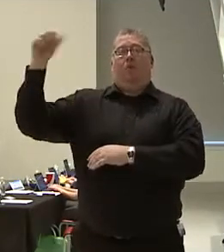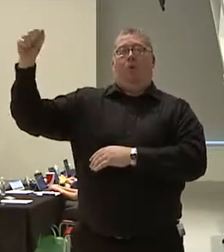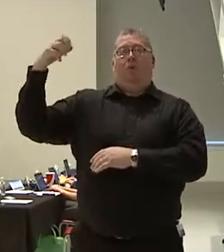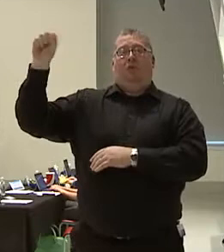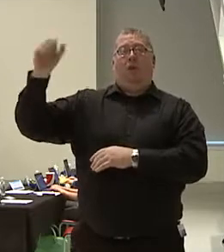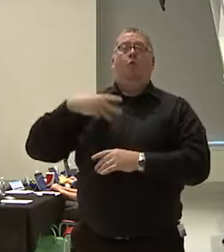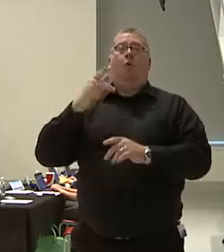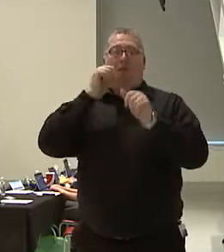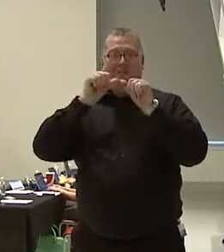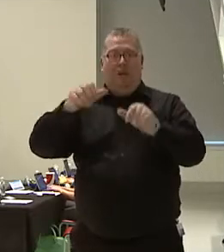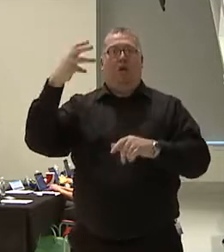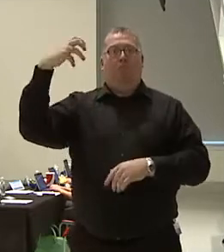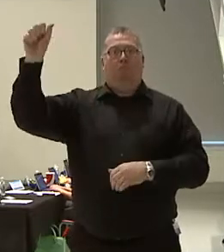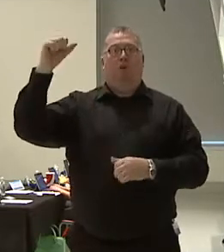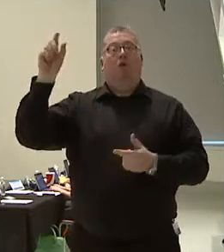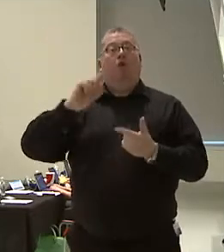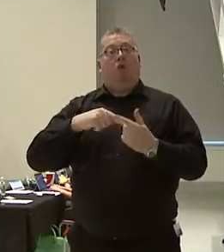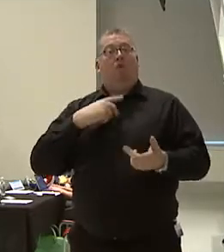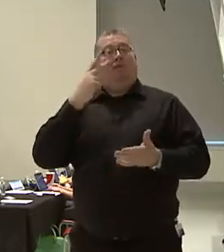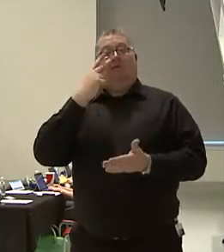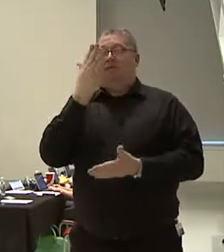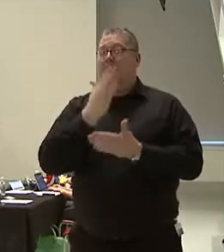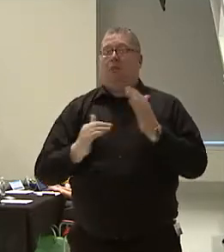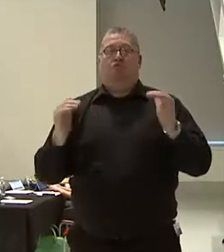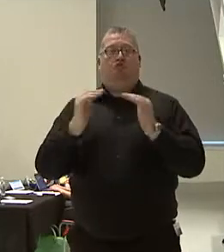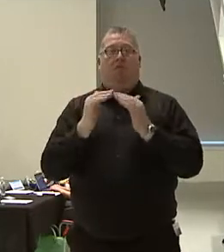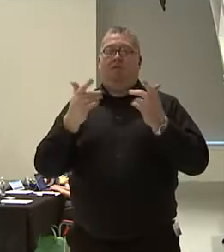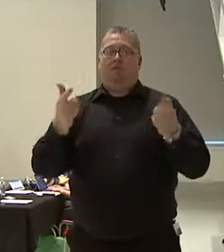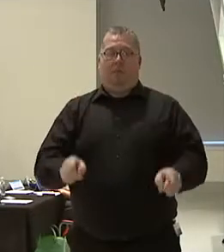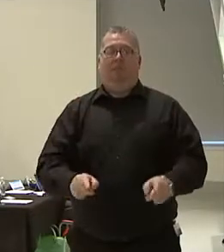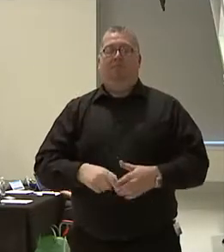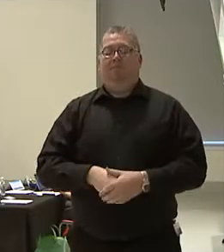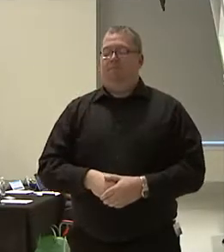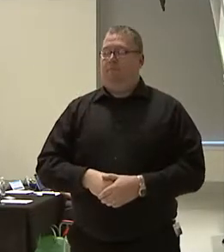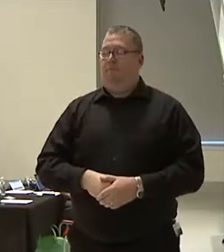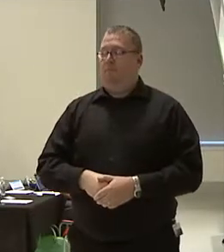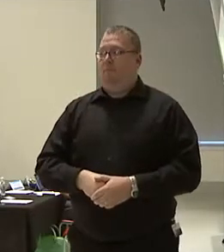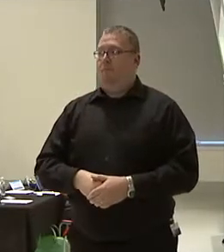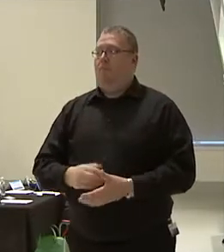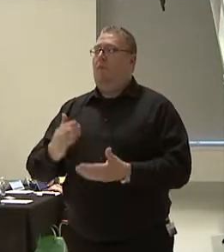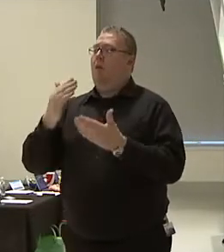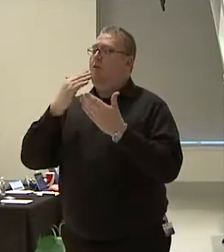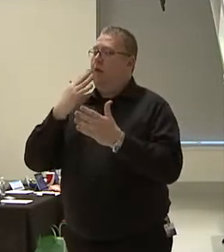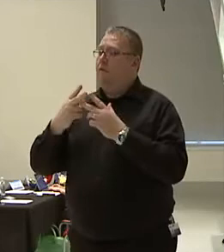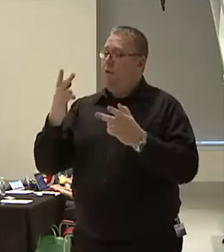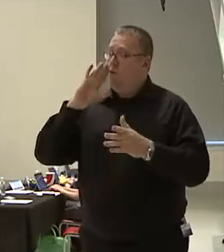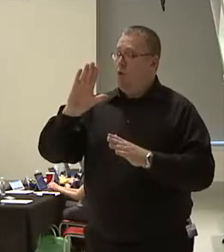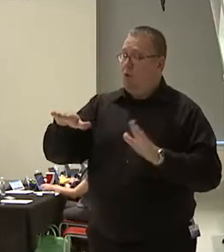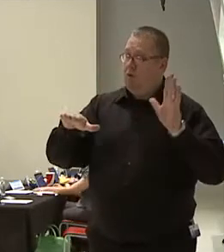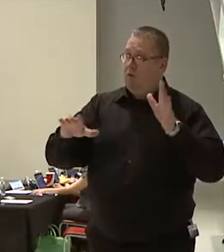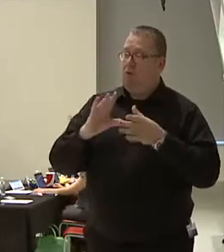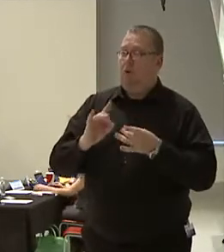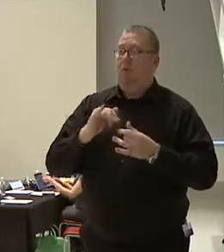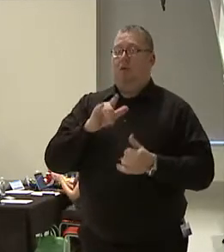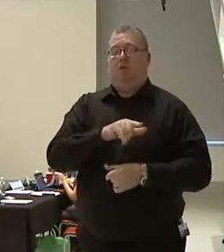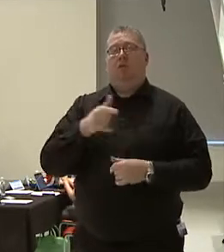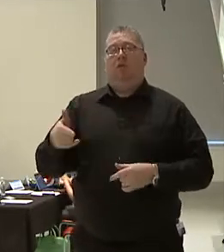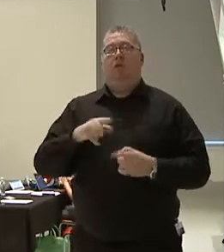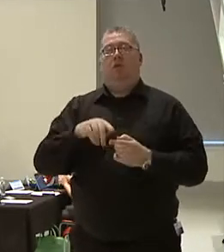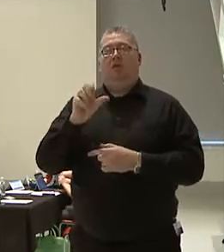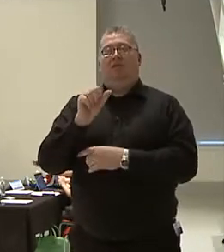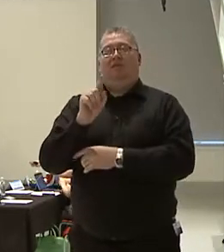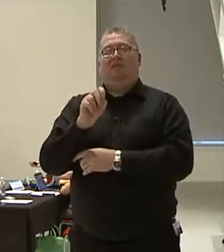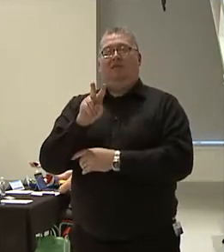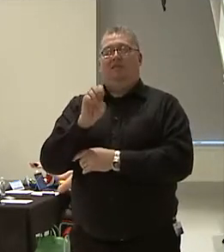will continue until we see some semblance of justice. Well, thank you very much for your testimony. Next, we'll turn to Mr. Steve